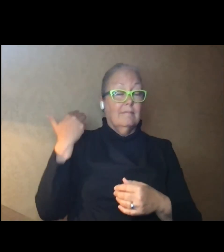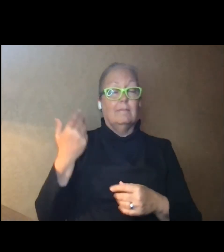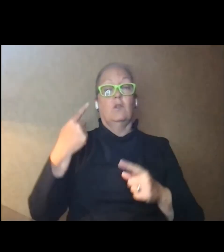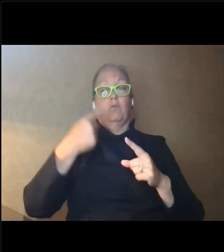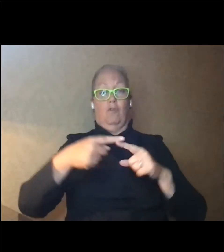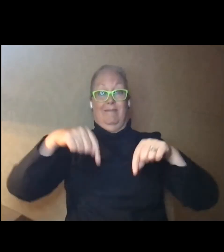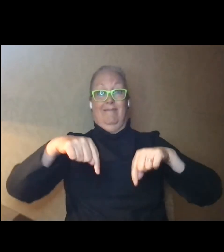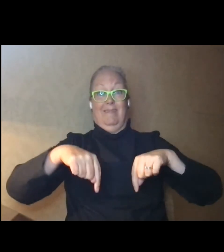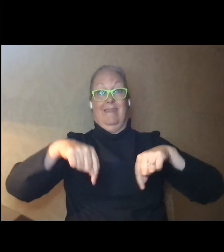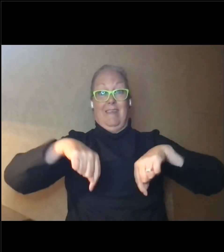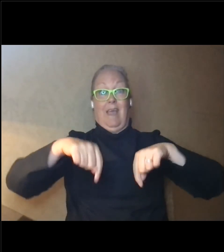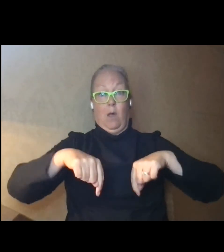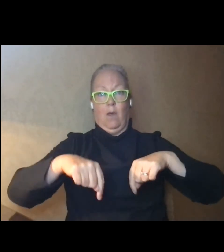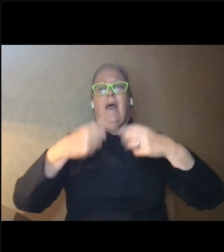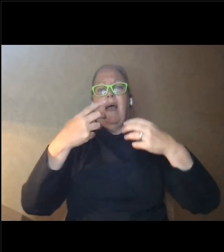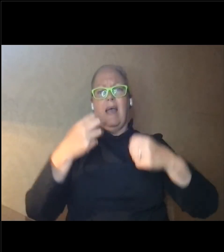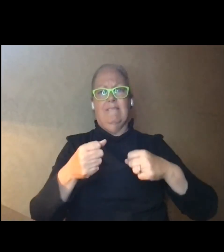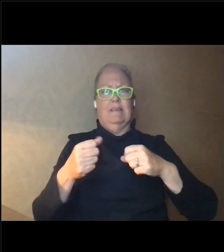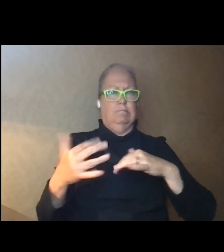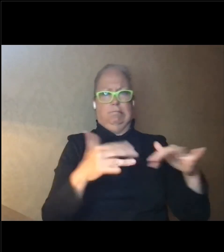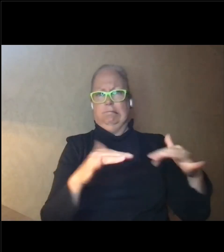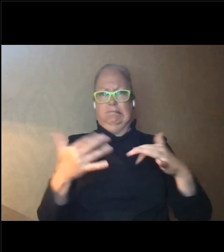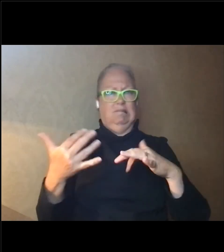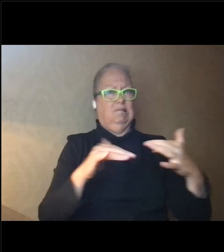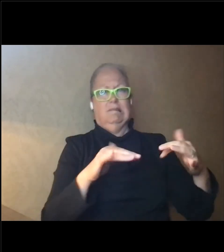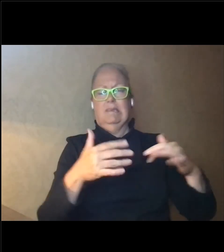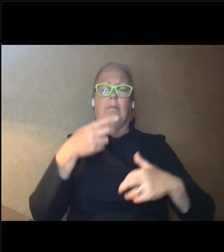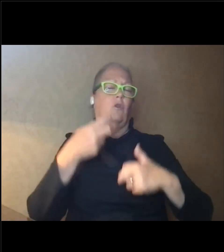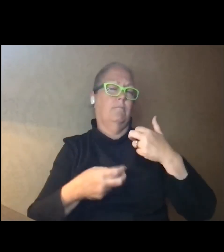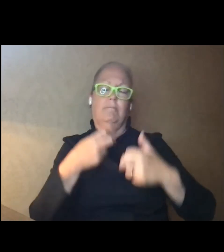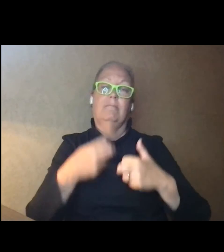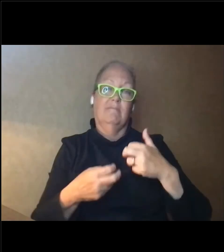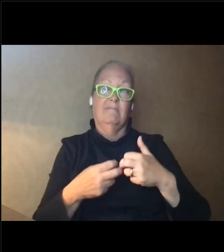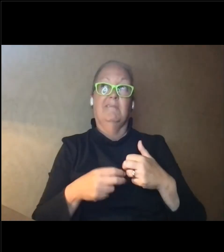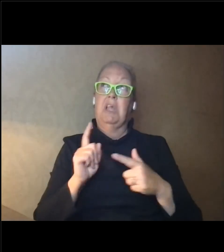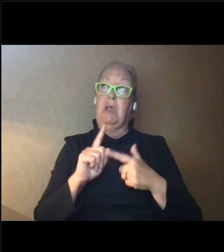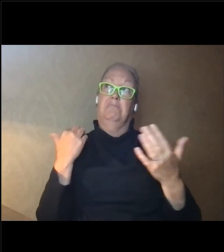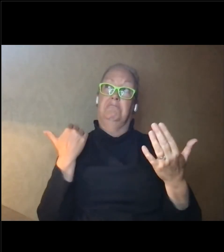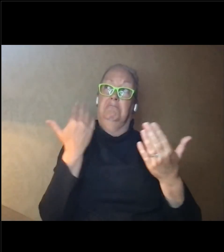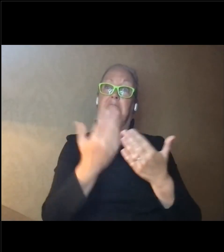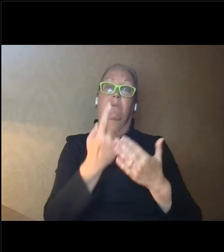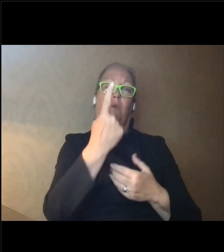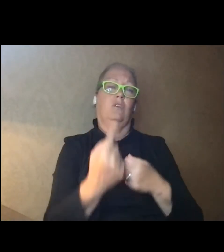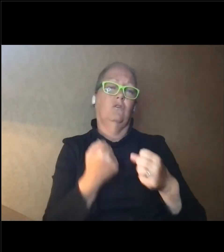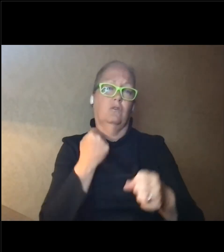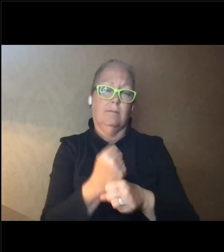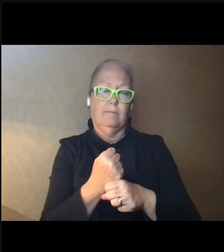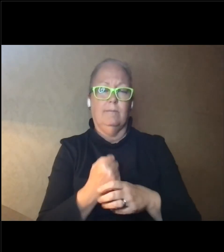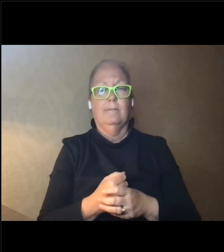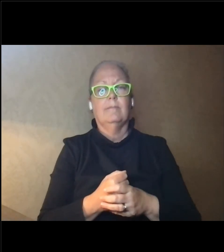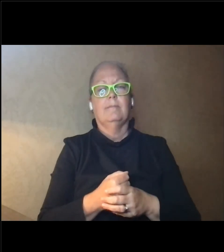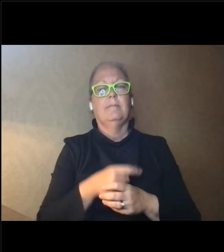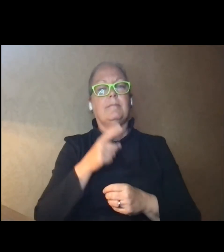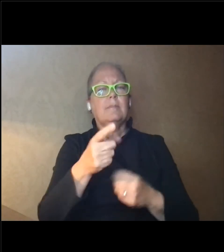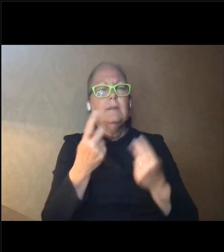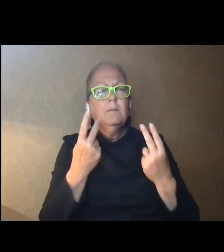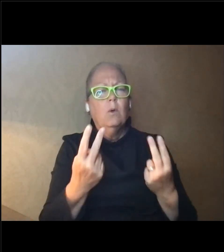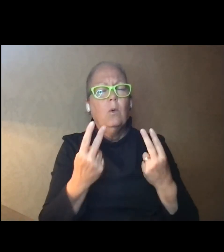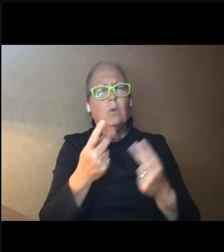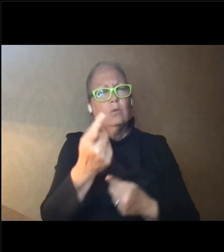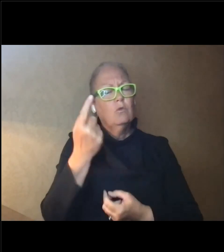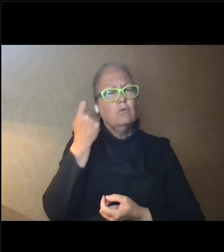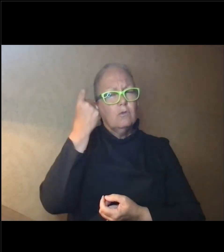is going on for a year now after this coup situation. Therefore, it's very important to define participation to make